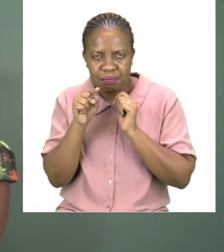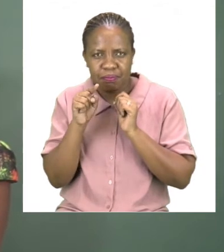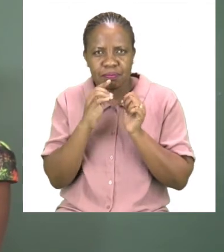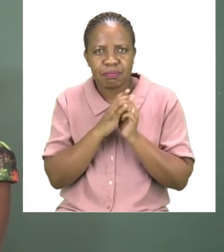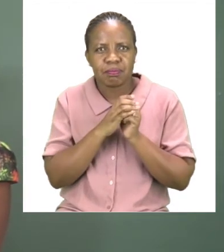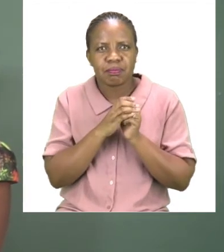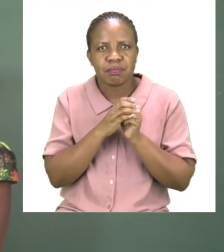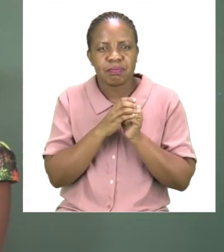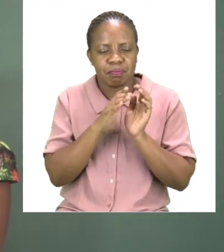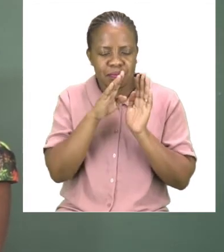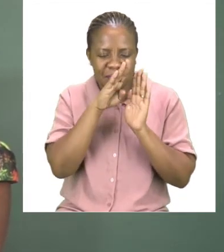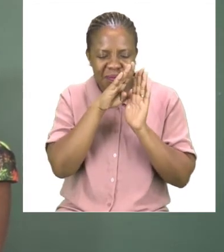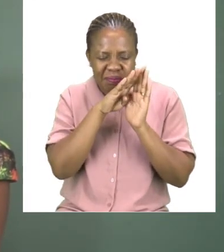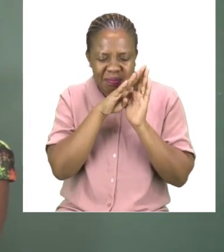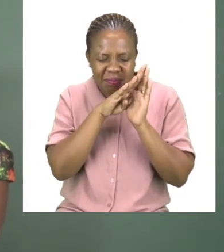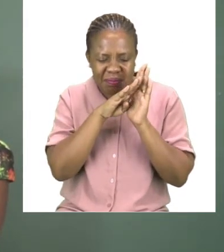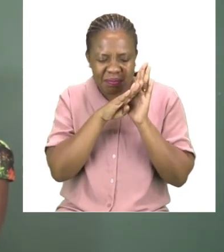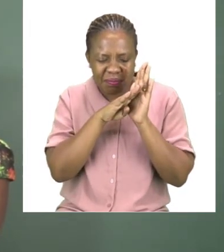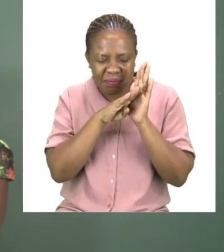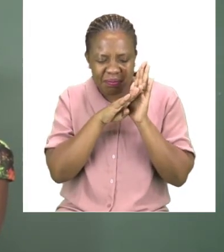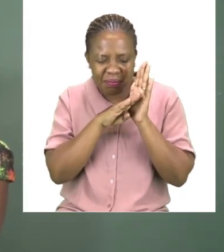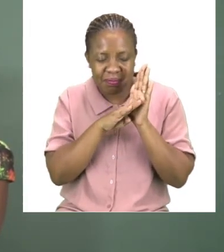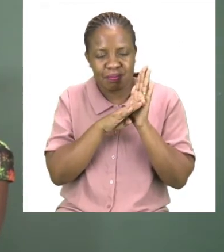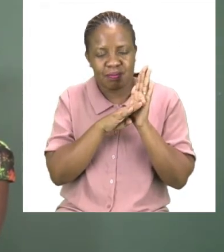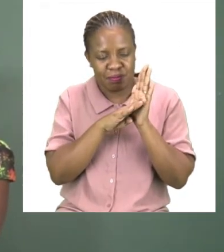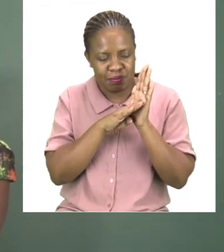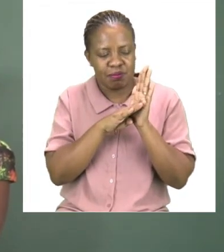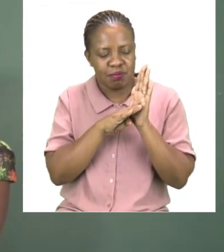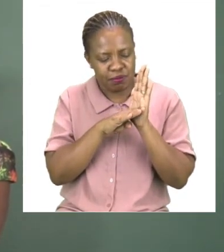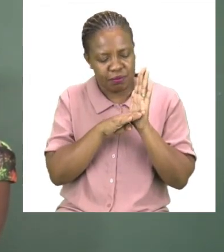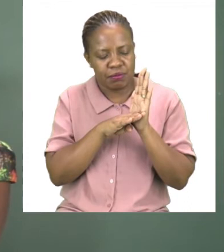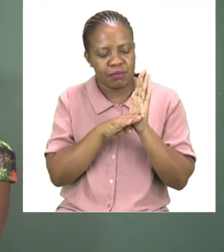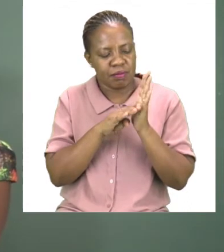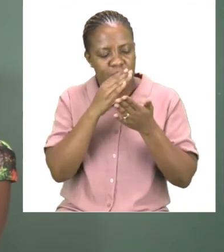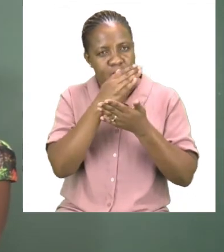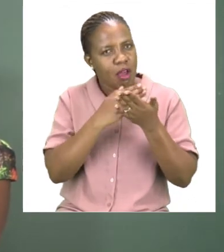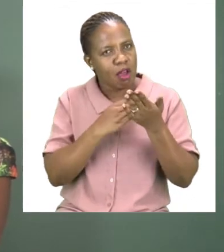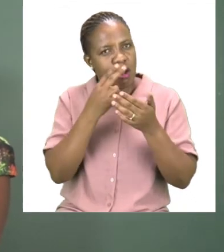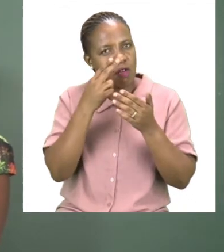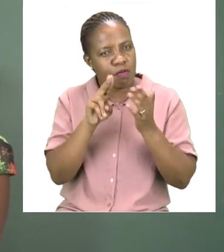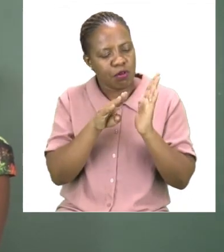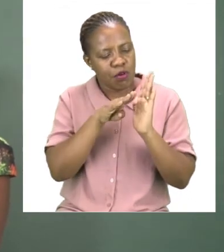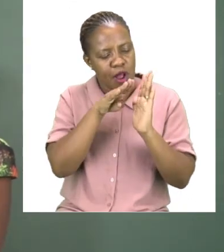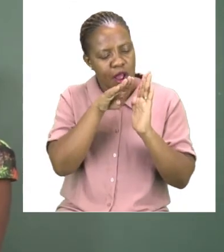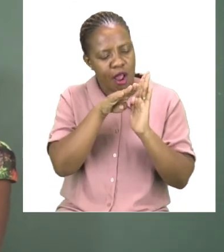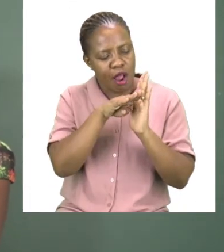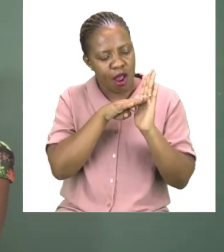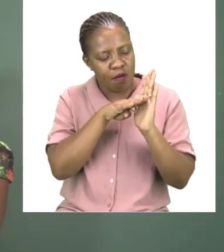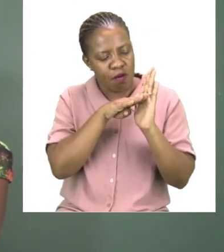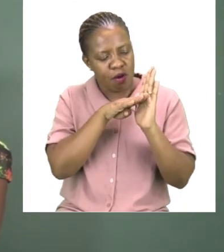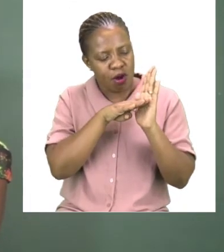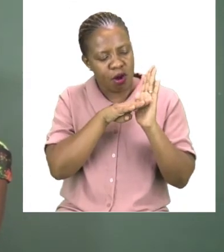which shows that it is almost finished. As you can see that is where the water is. So I would like you to